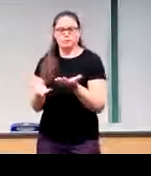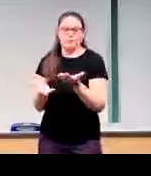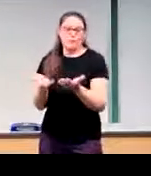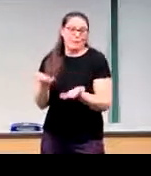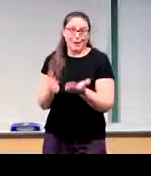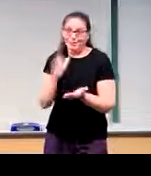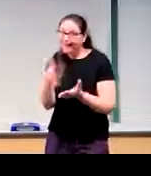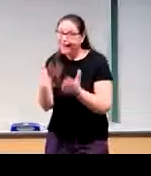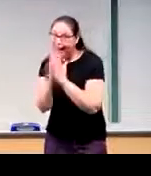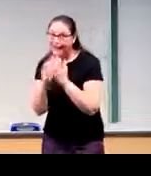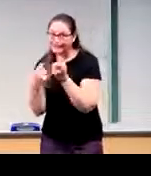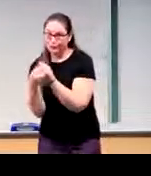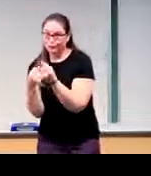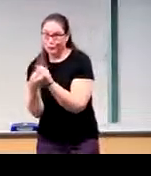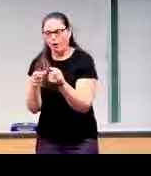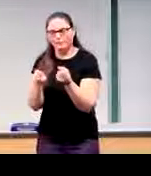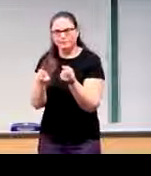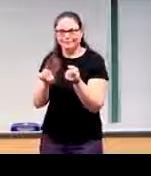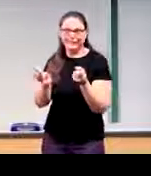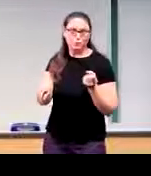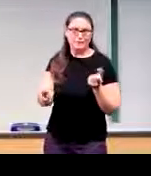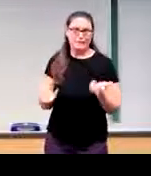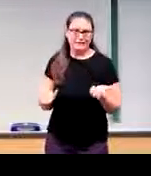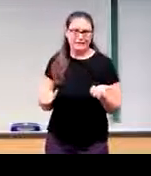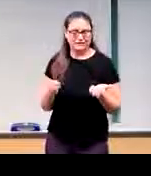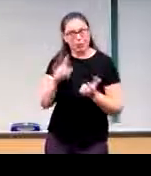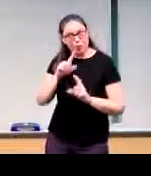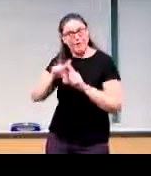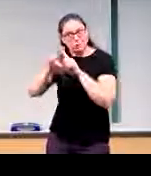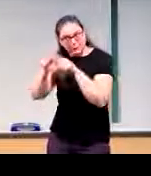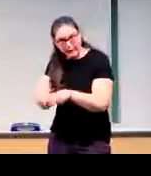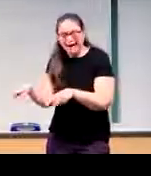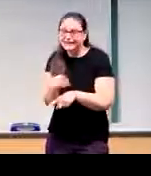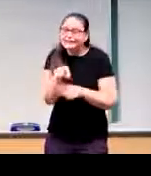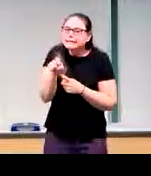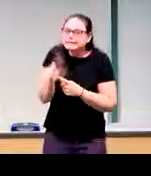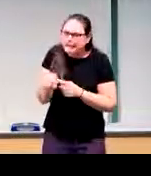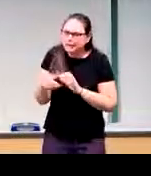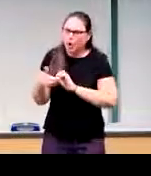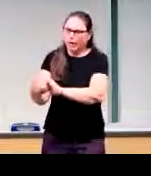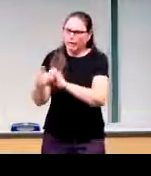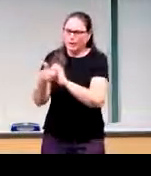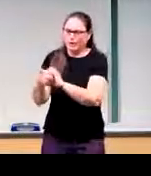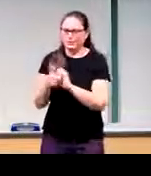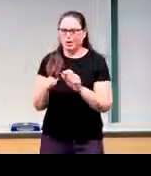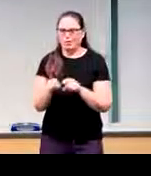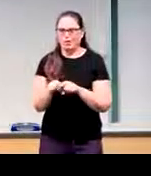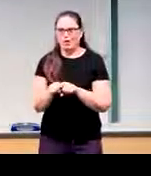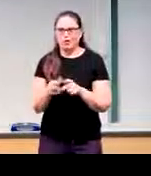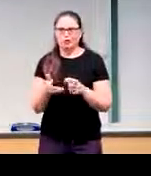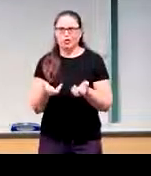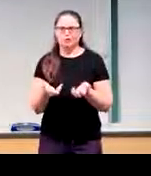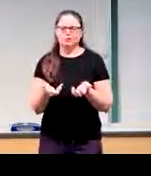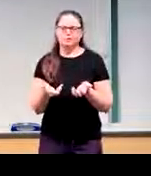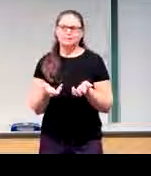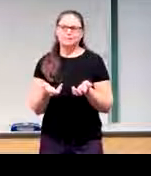unwavering support when they need it, not only in necessary collaborative situations, but also outside of those